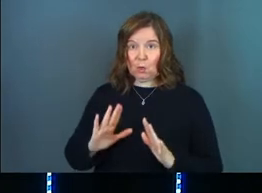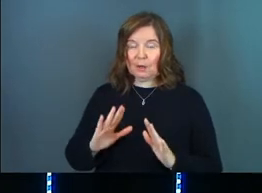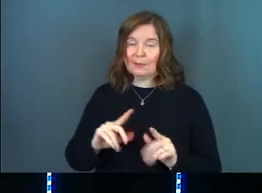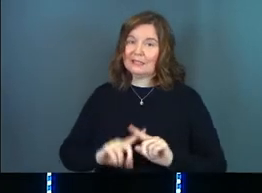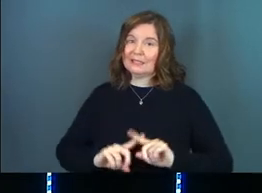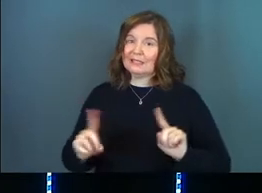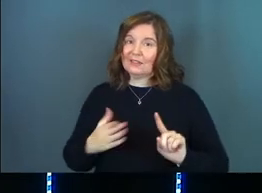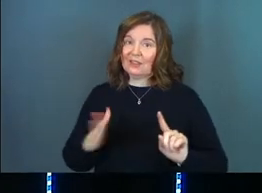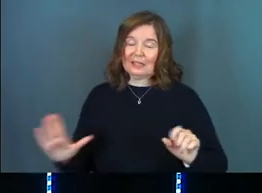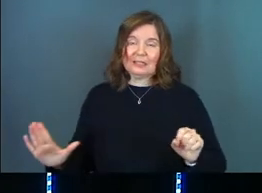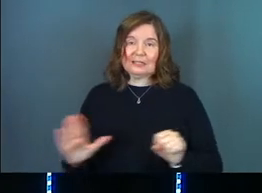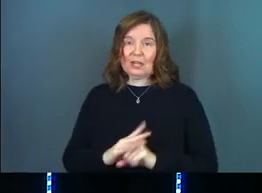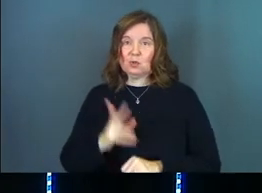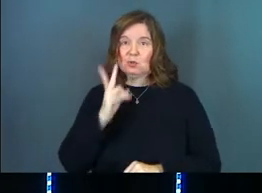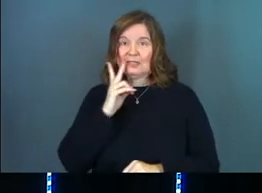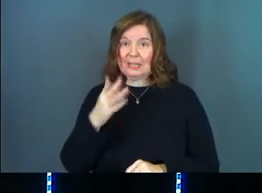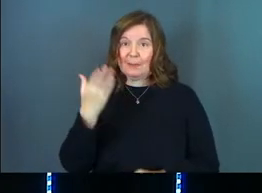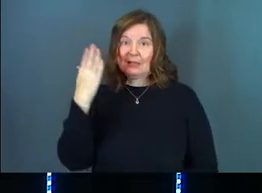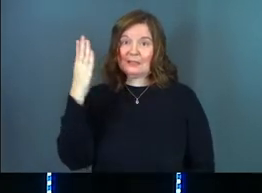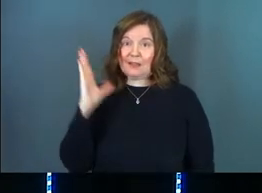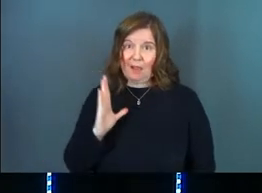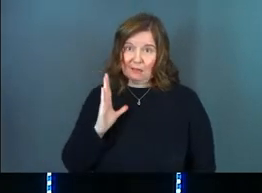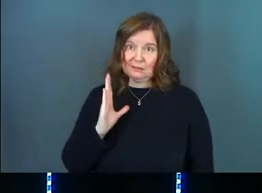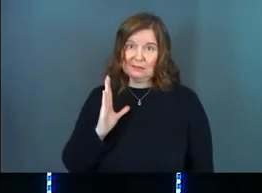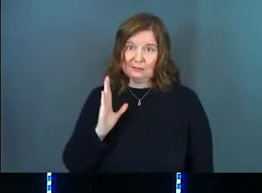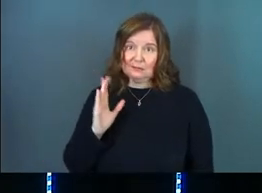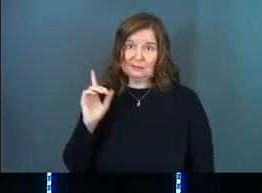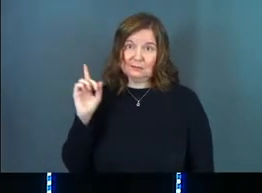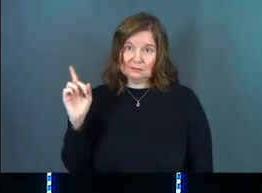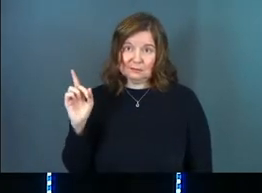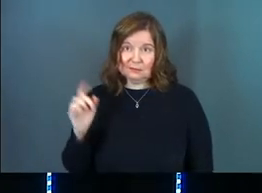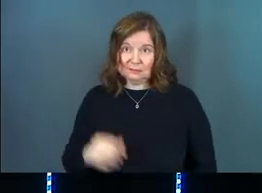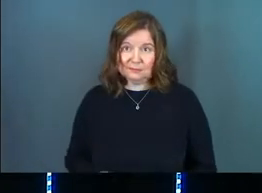It's a different thing entirely to see them as God.